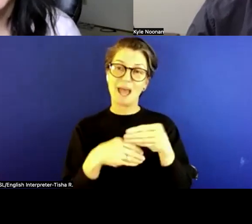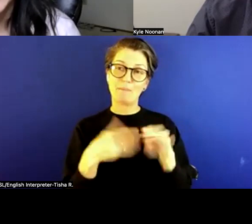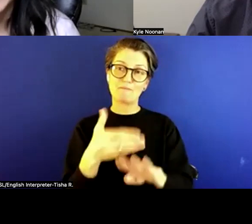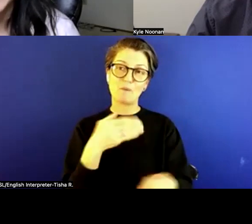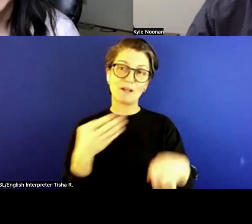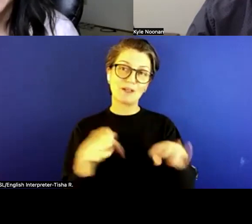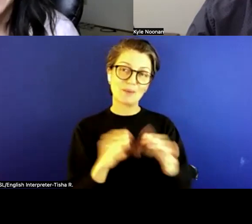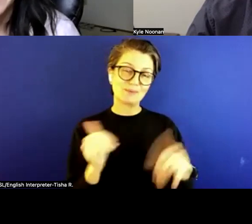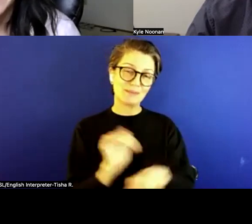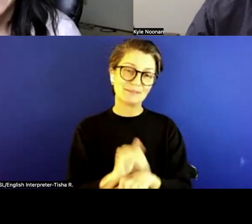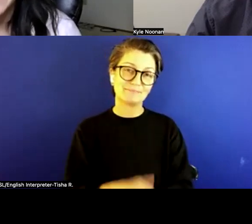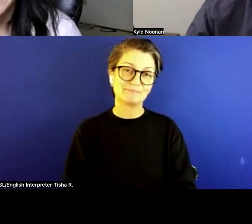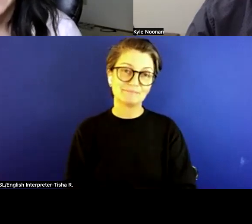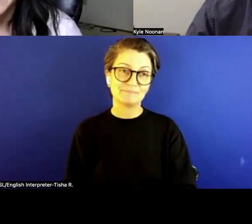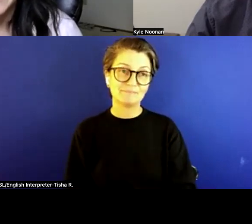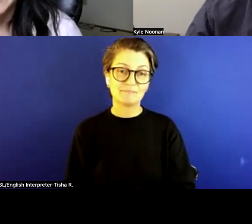for this evening?